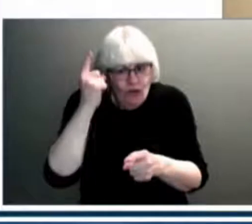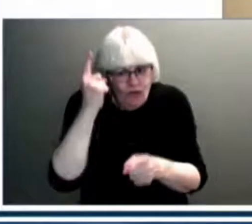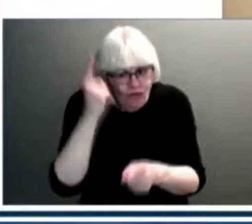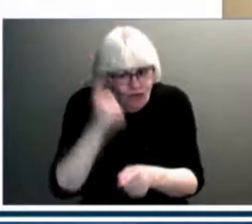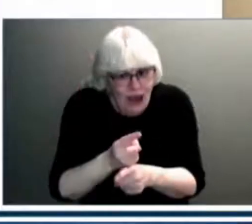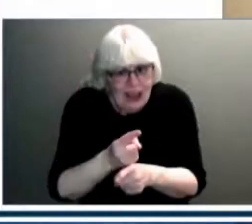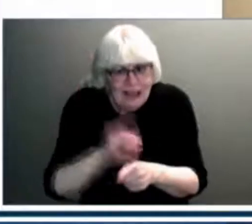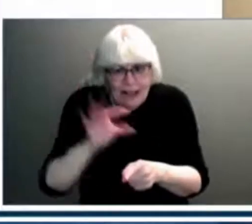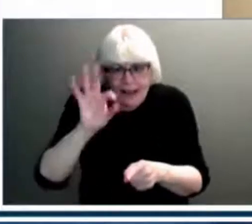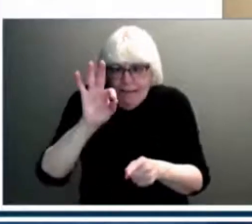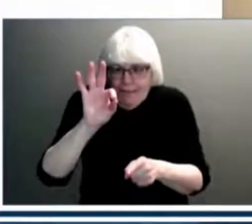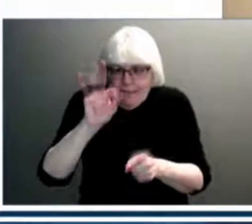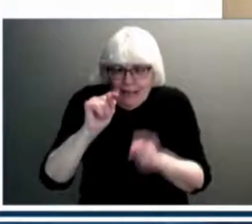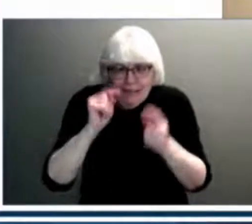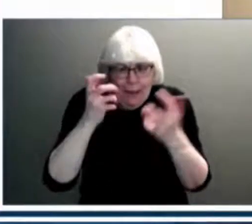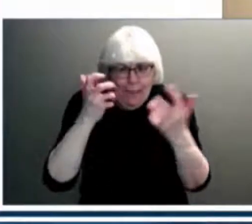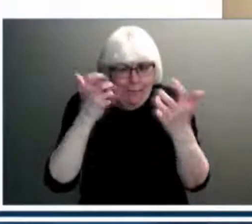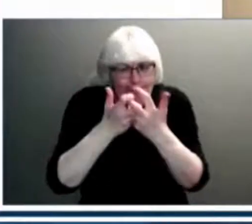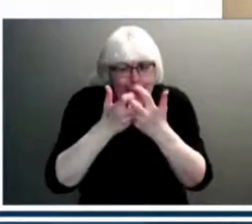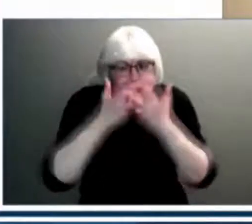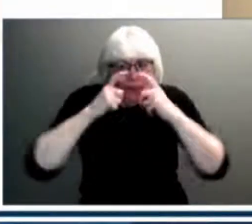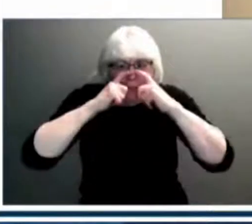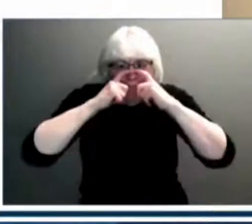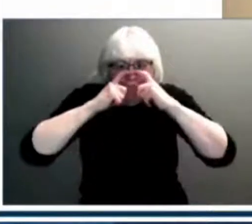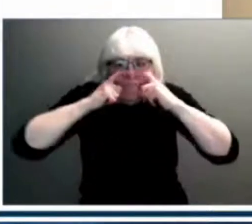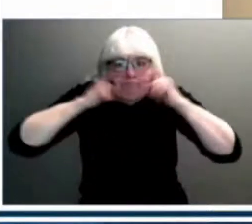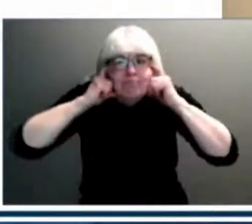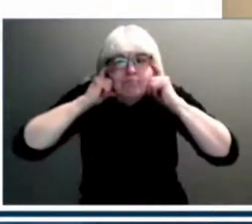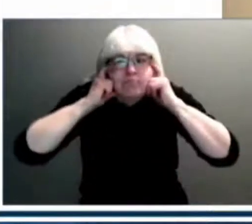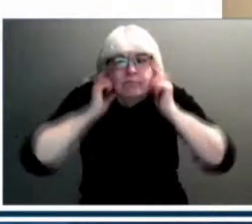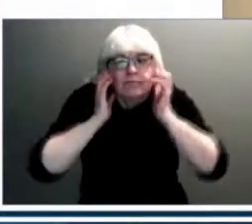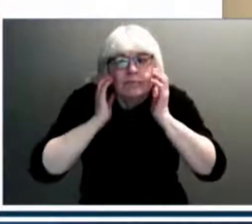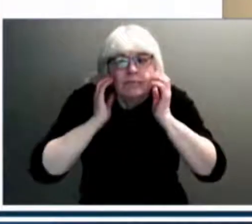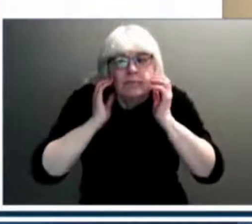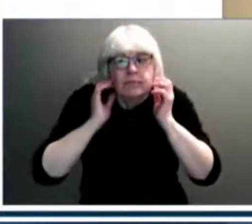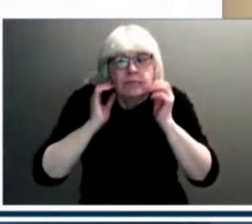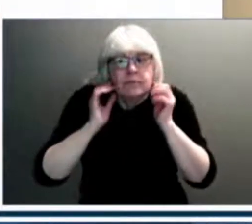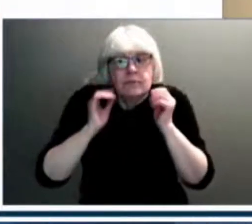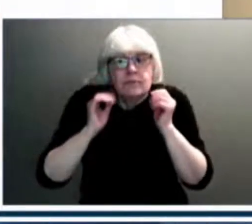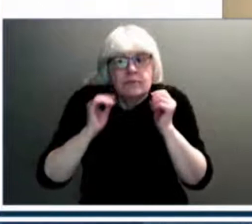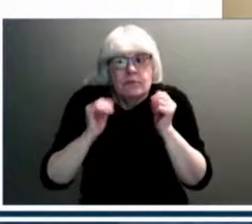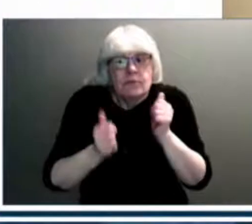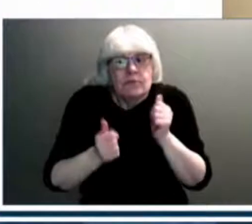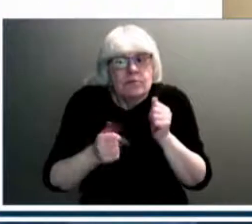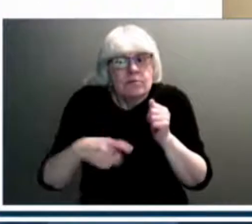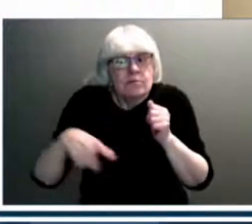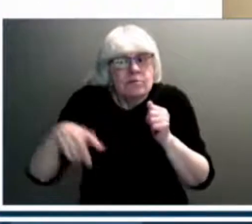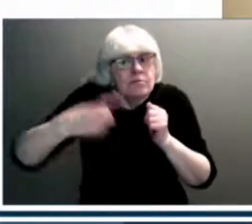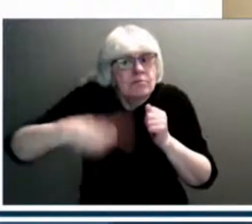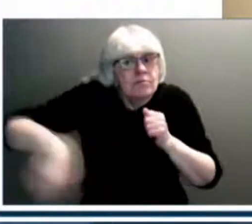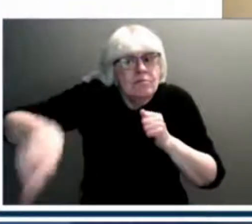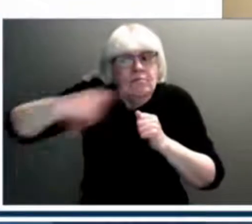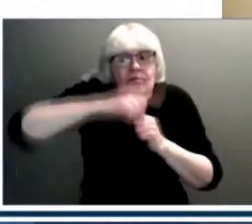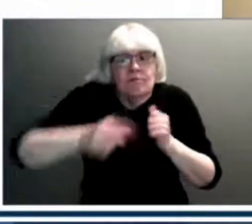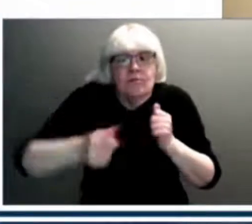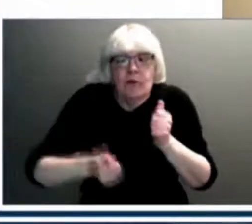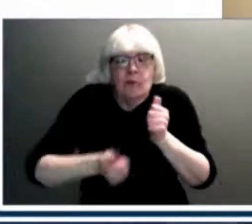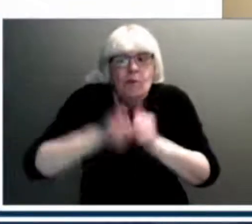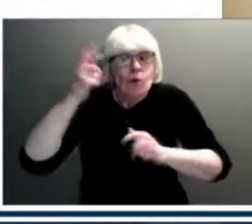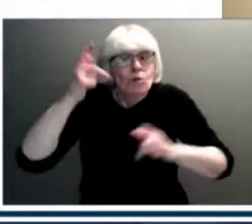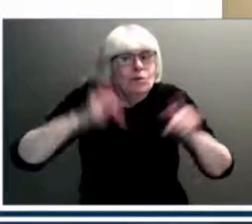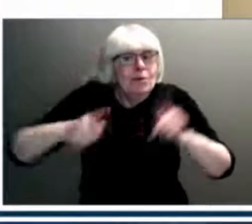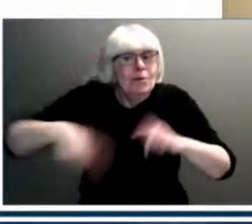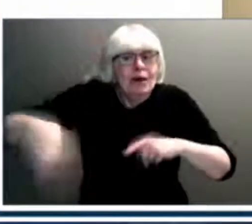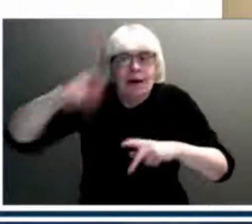For the general guidance, the guidance for the general public is now that as a